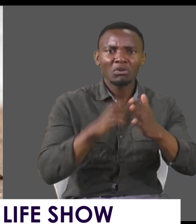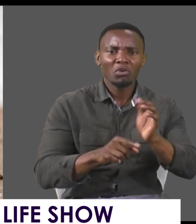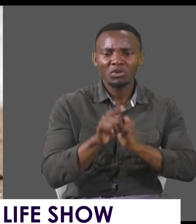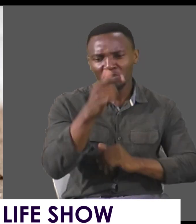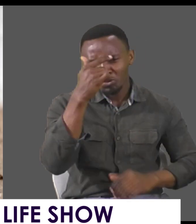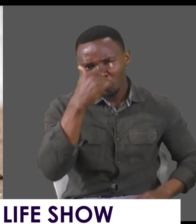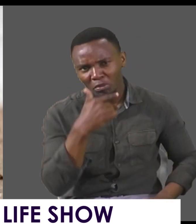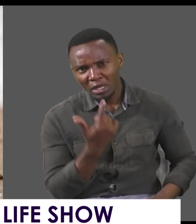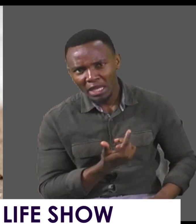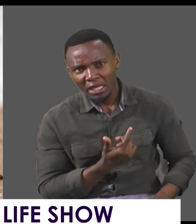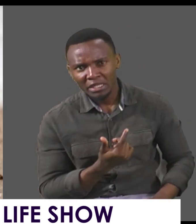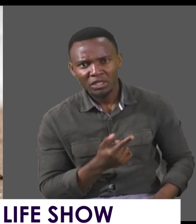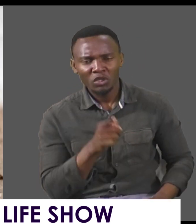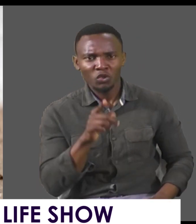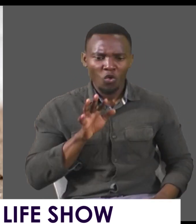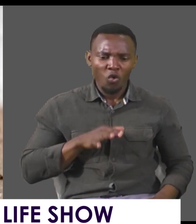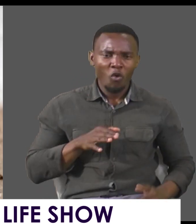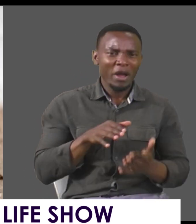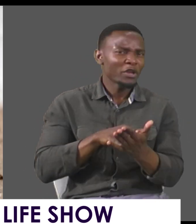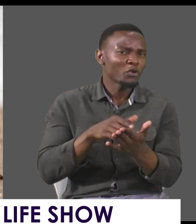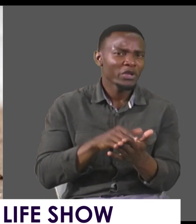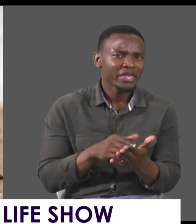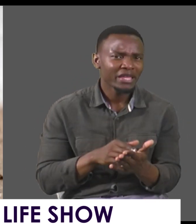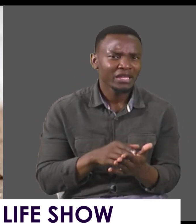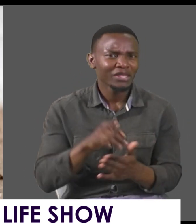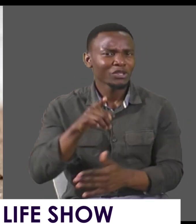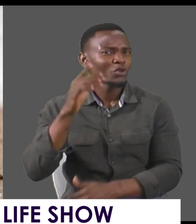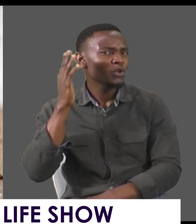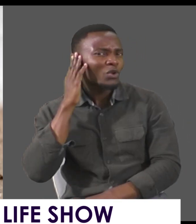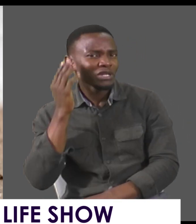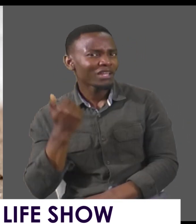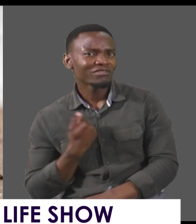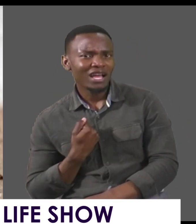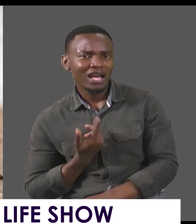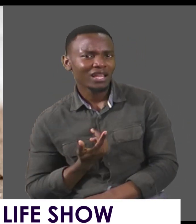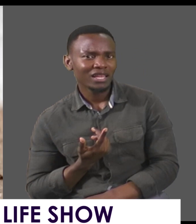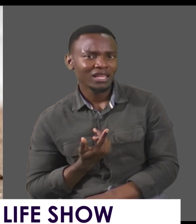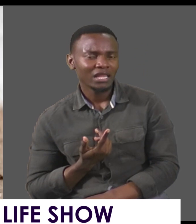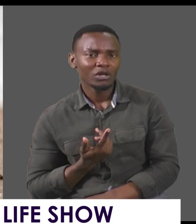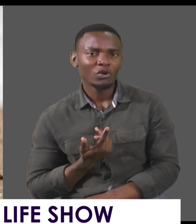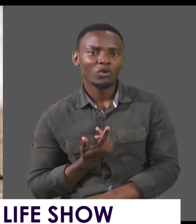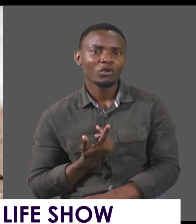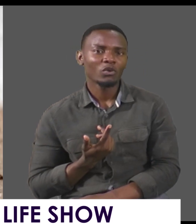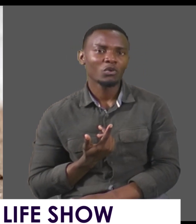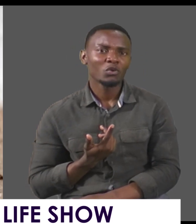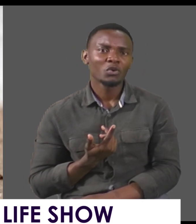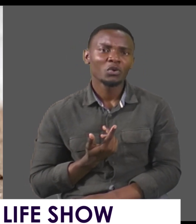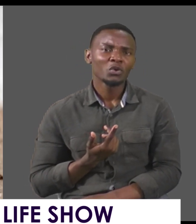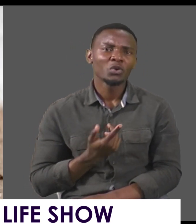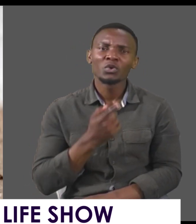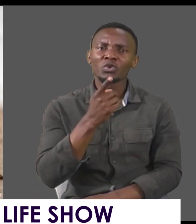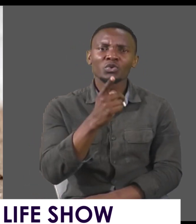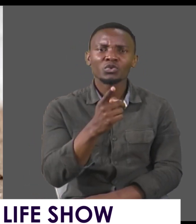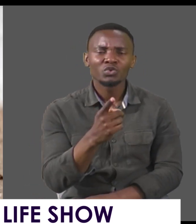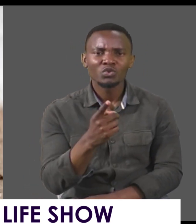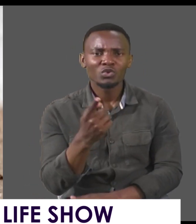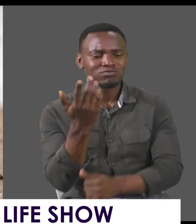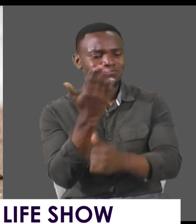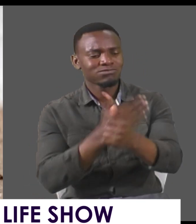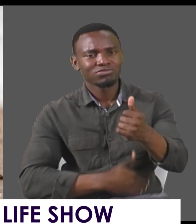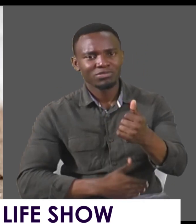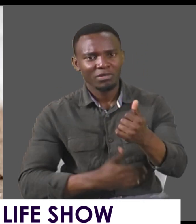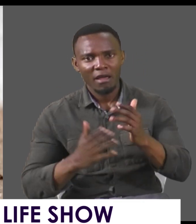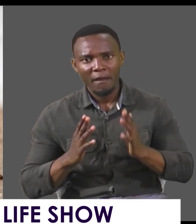man. She's just a deaf girl. He's just a lame